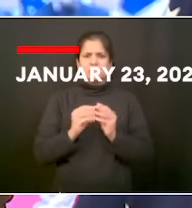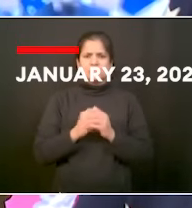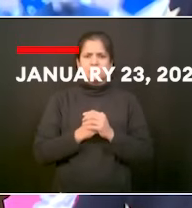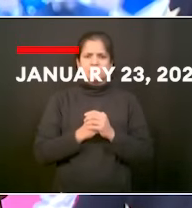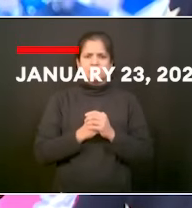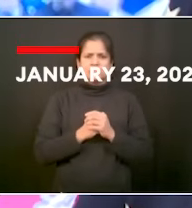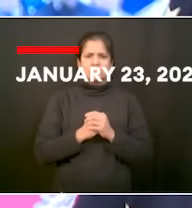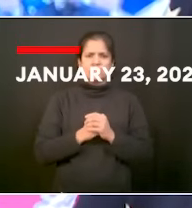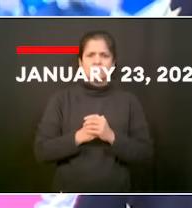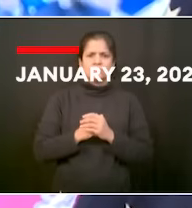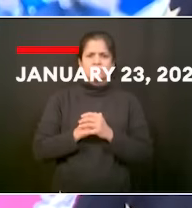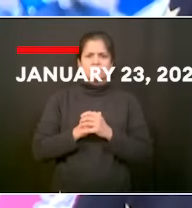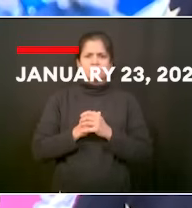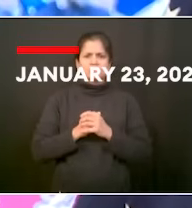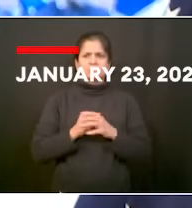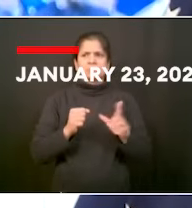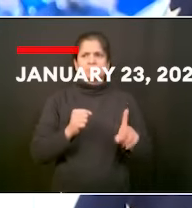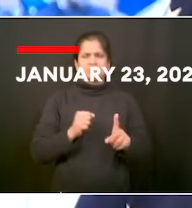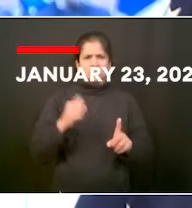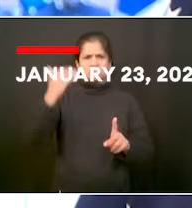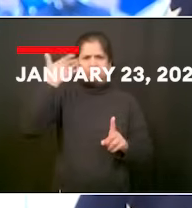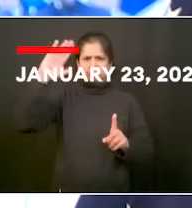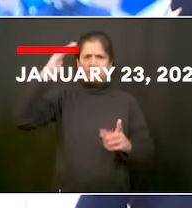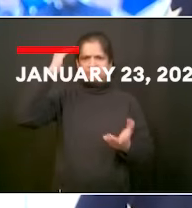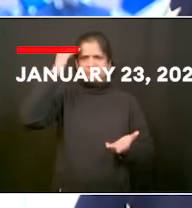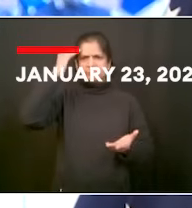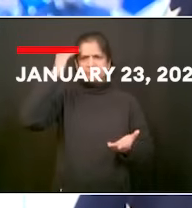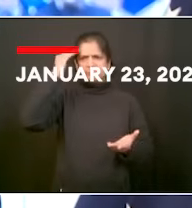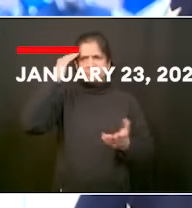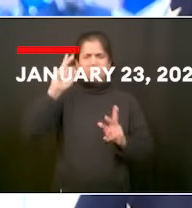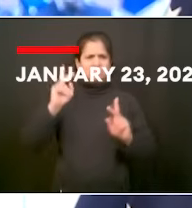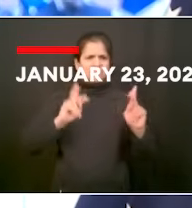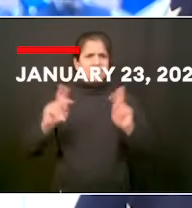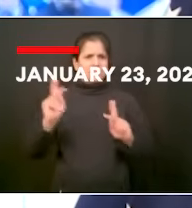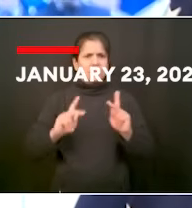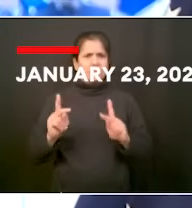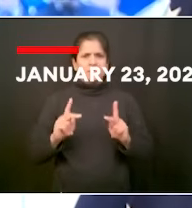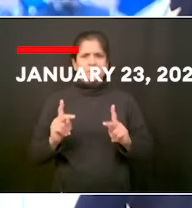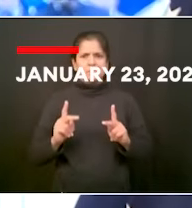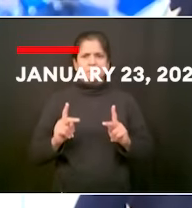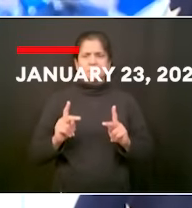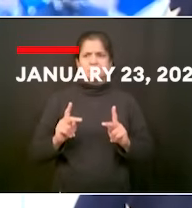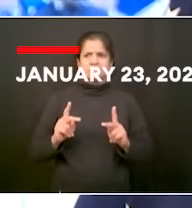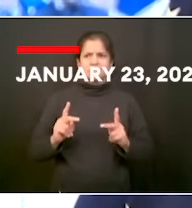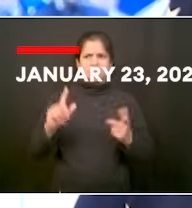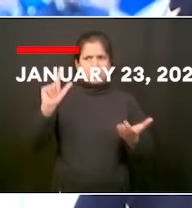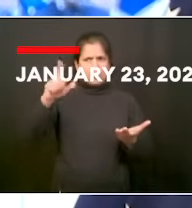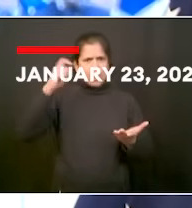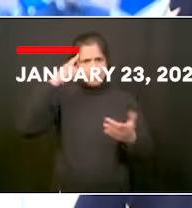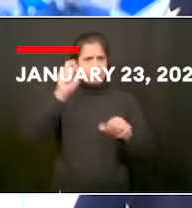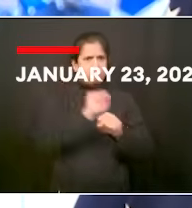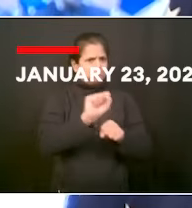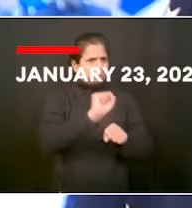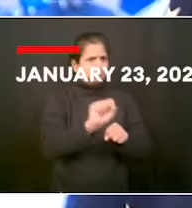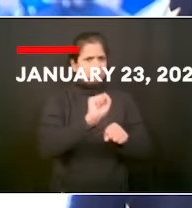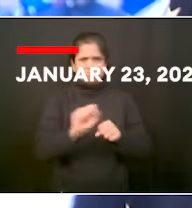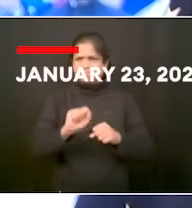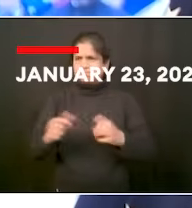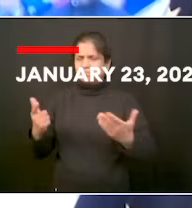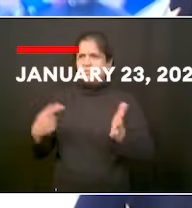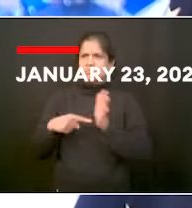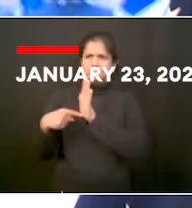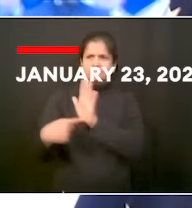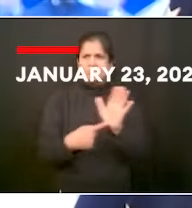knowledge of what the hardworking men and women of city government are already doing. So I'll give you this example. Brining the highways and